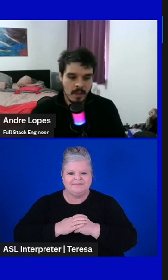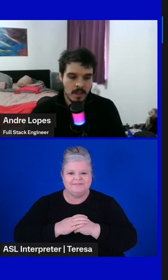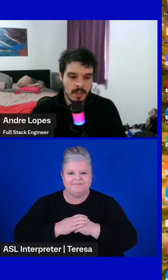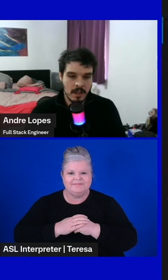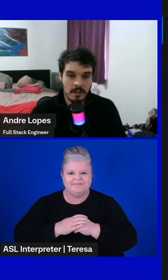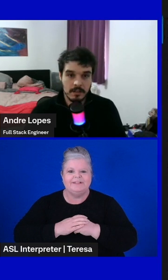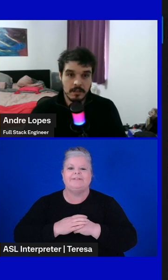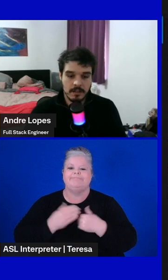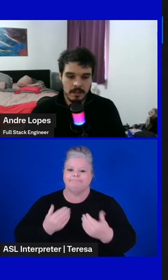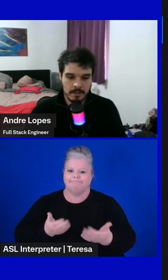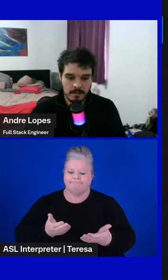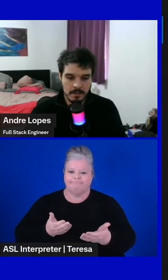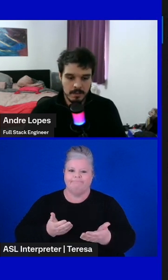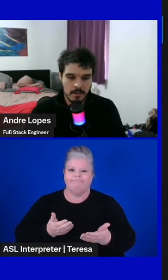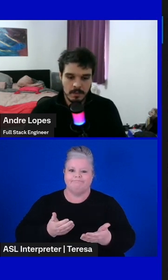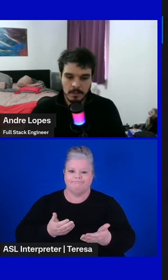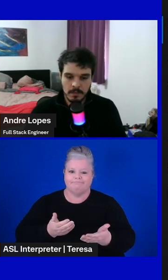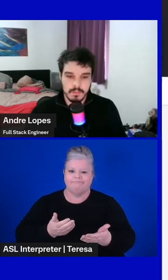And then